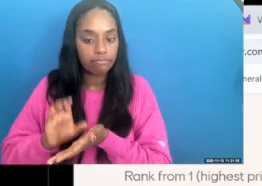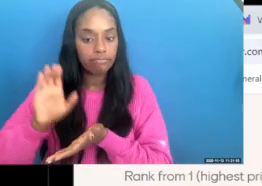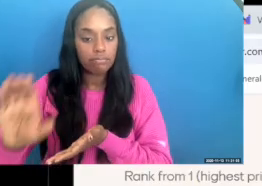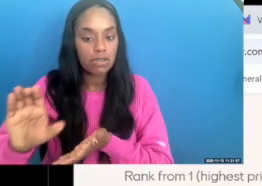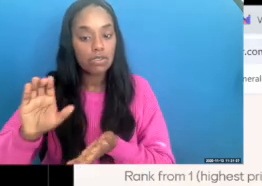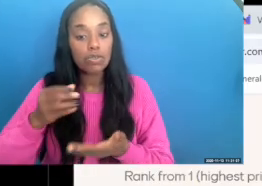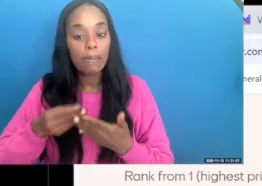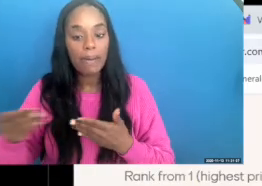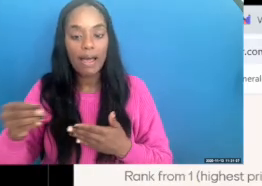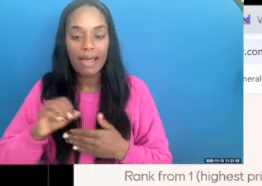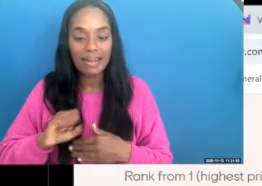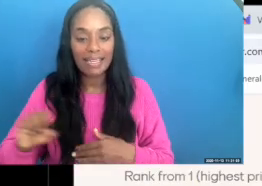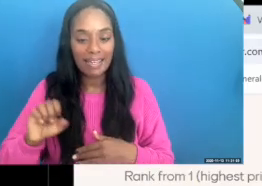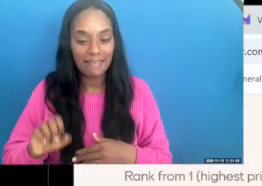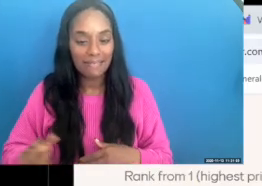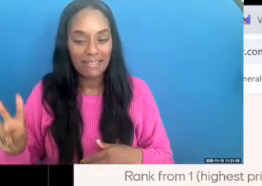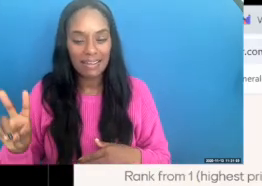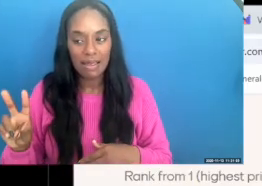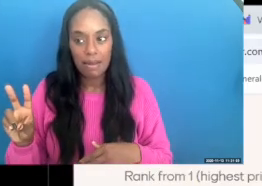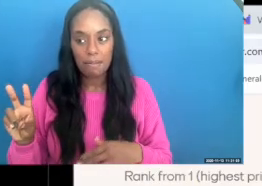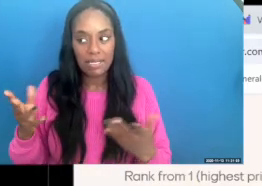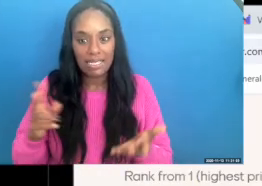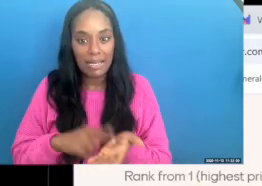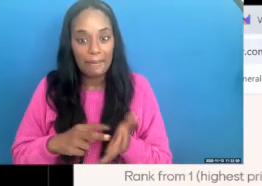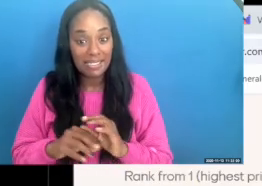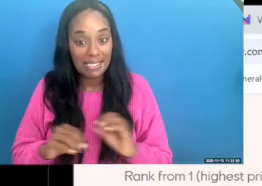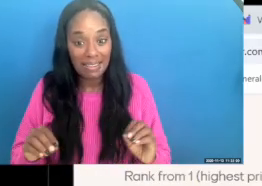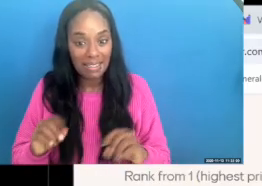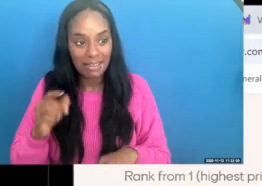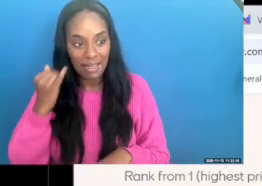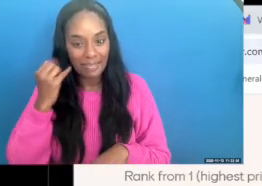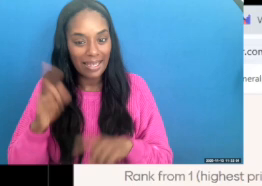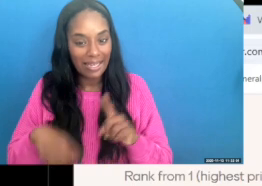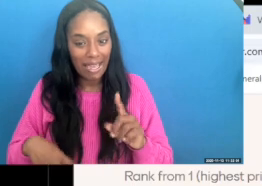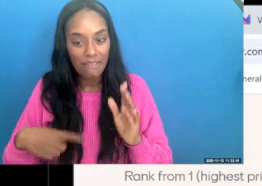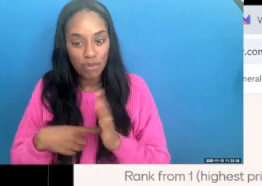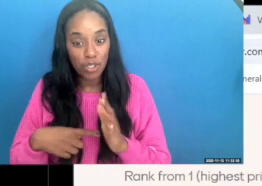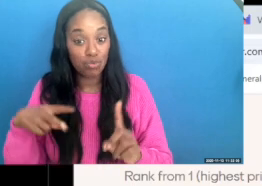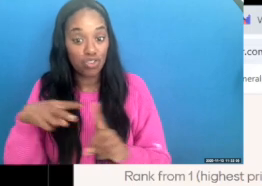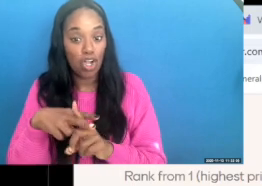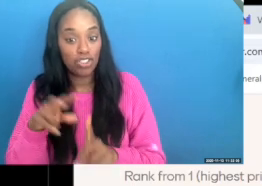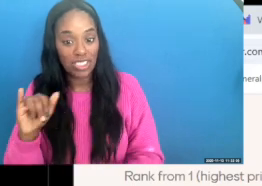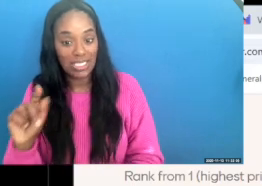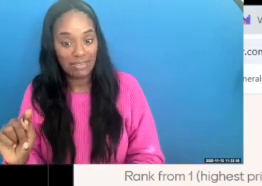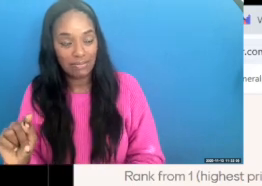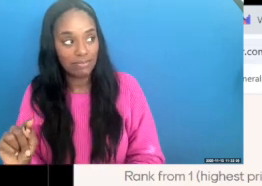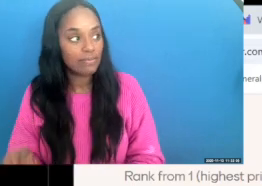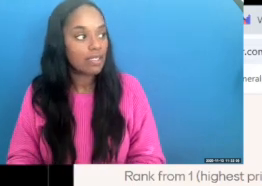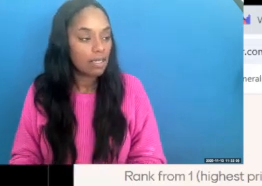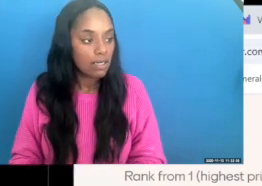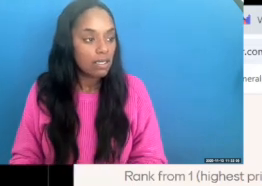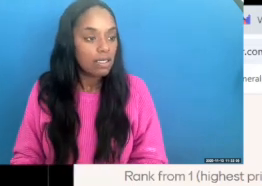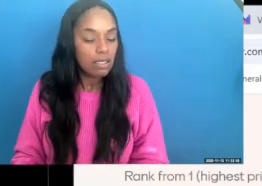from community members is that while it's great to get money to go buy an EV, it means nothing if they